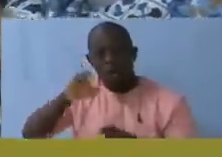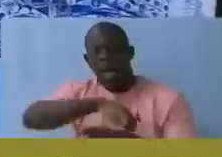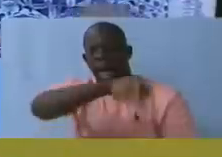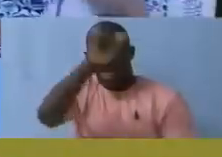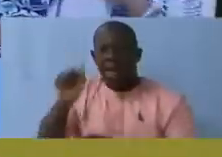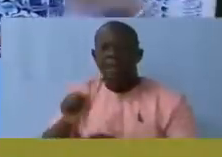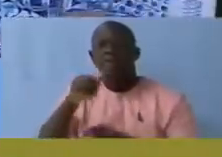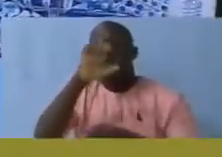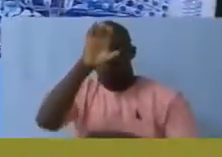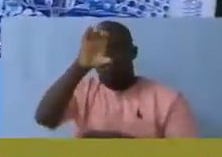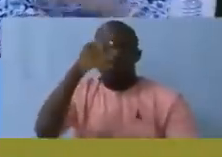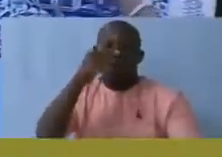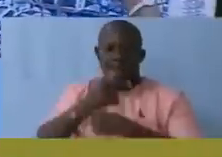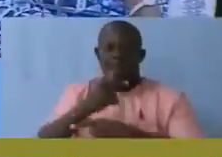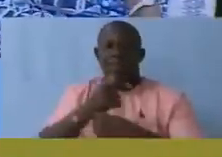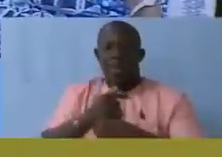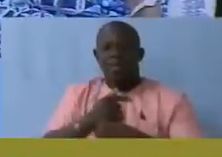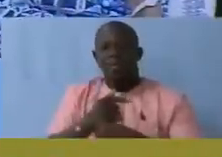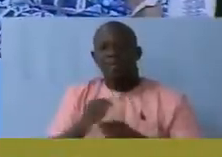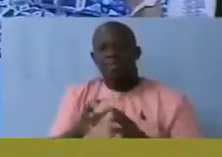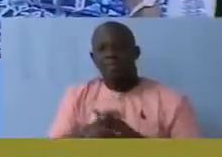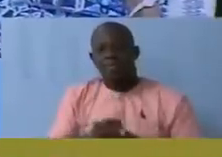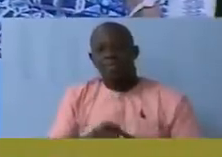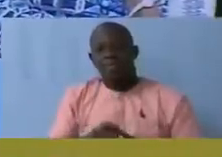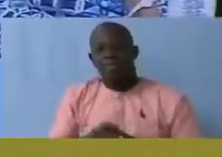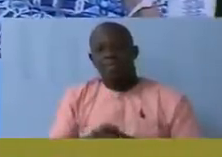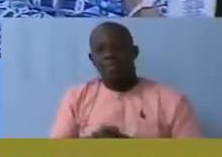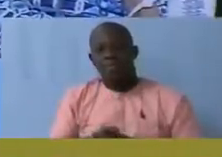As I stated, I think the commission